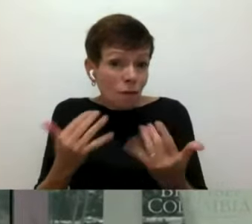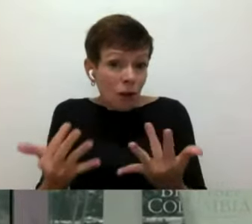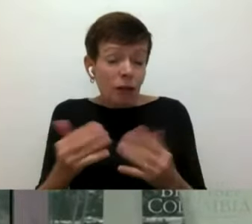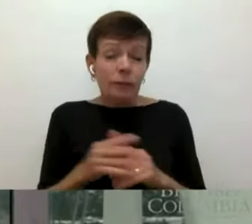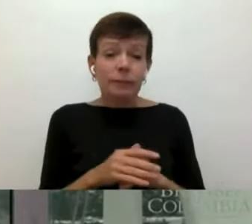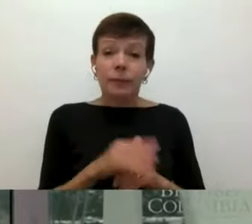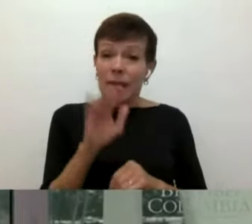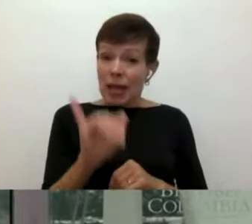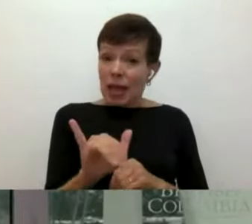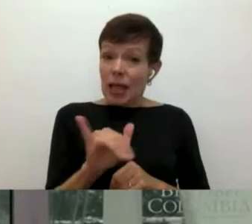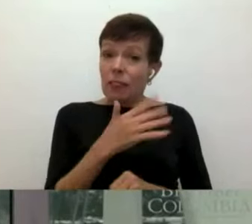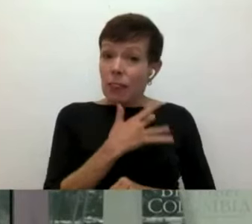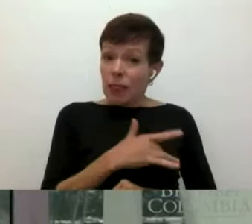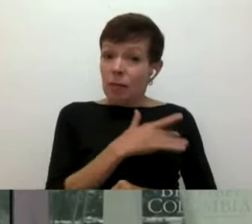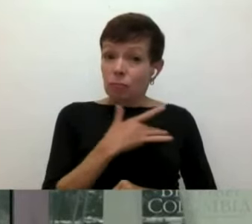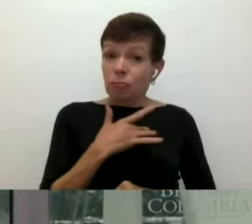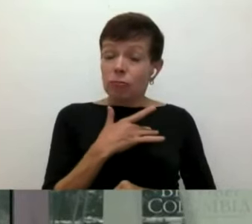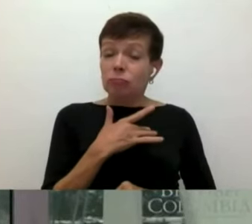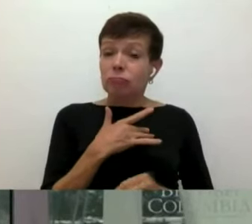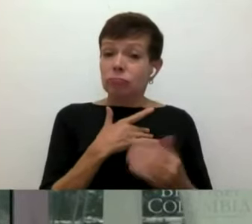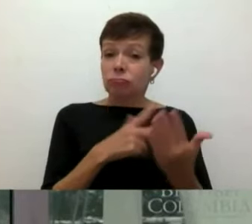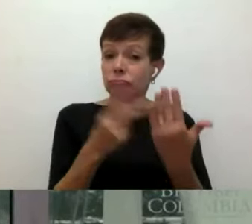program,